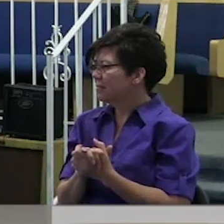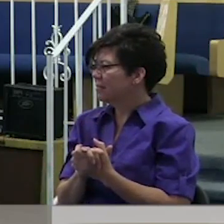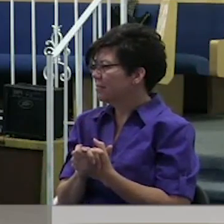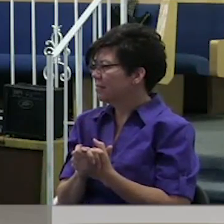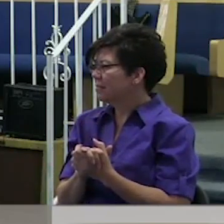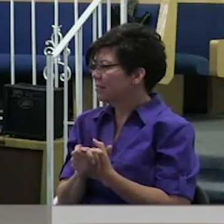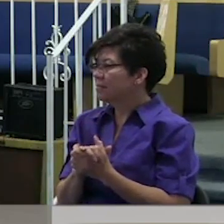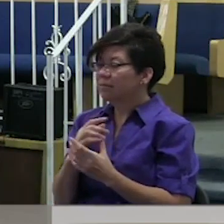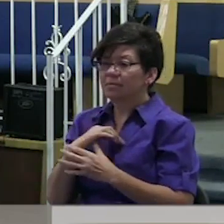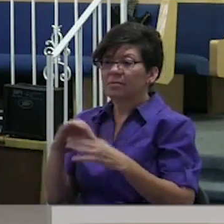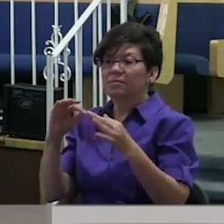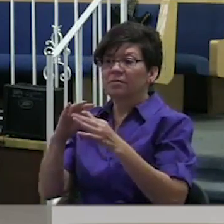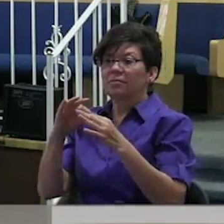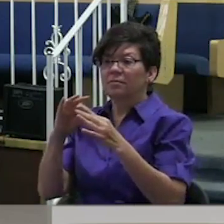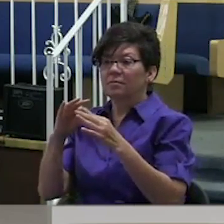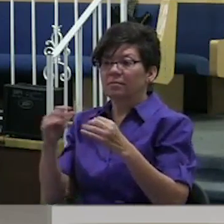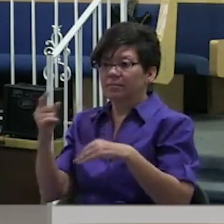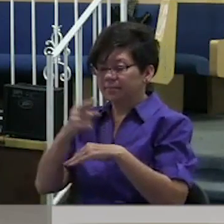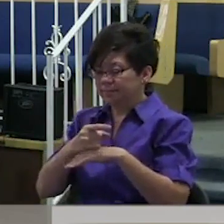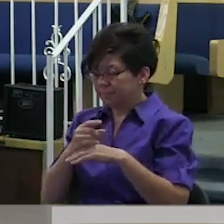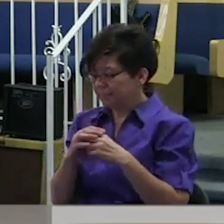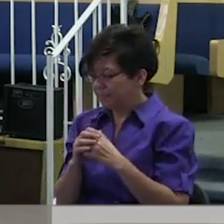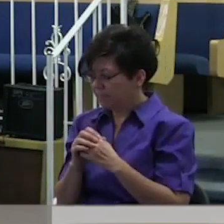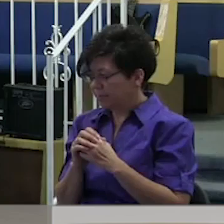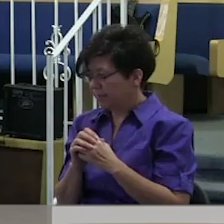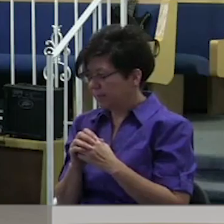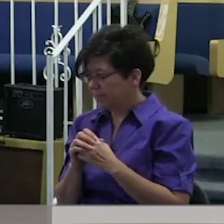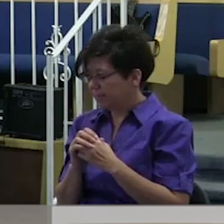The message on today